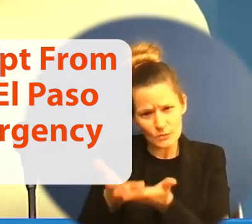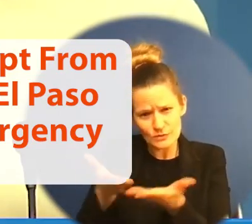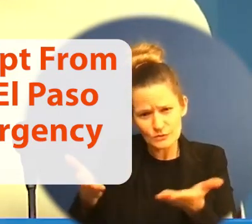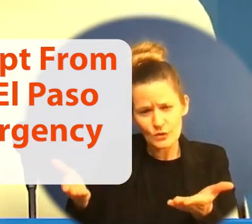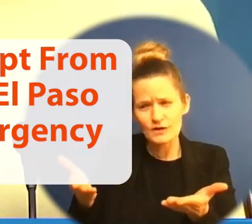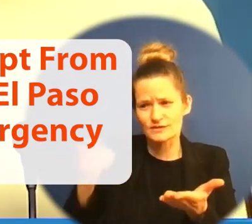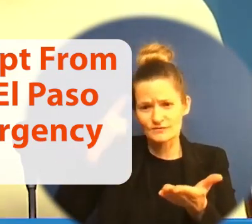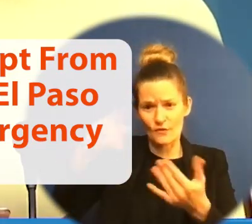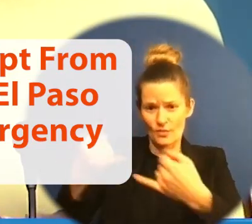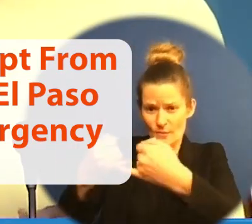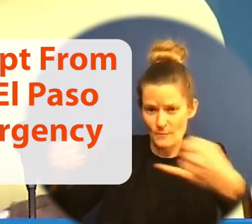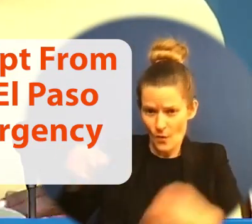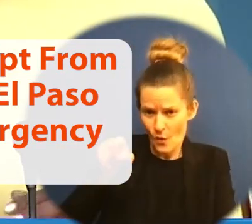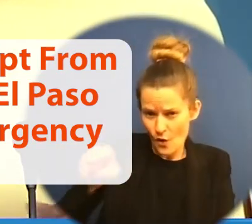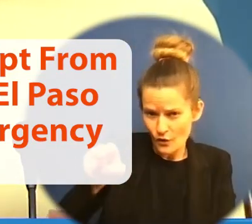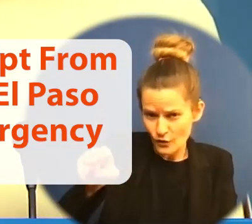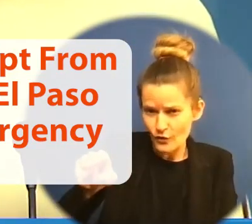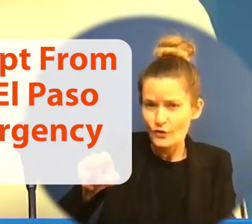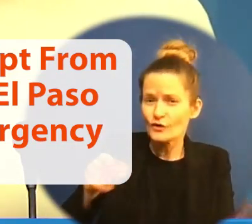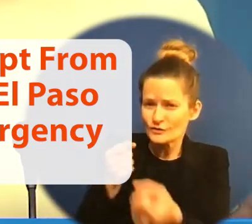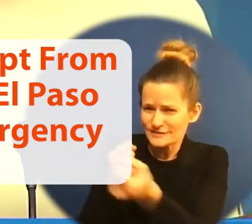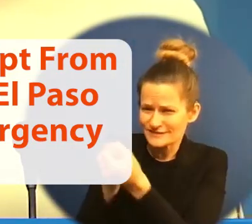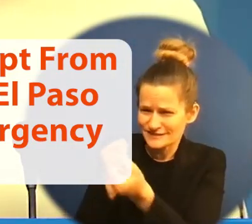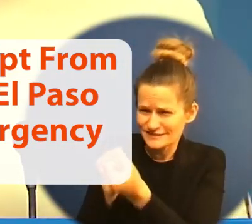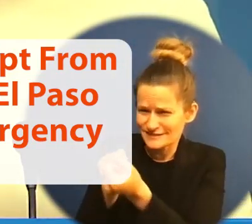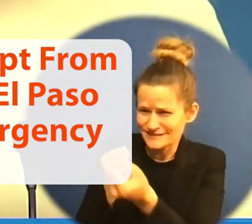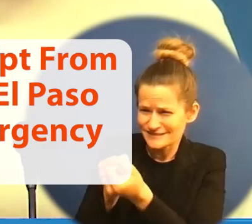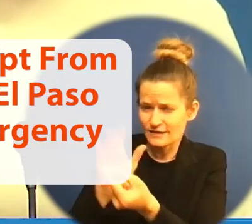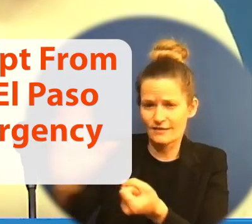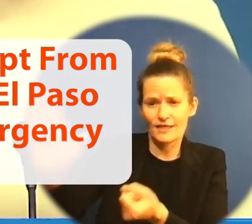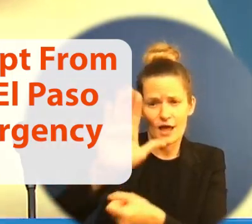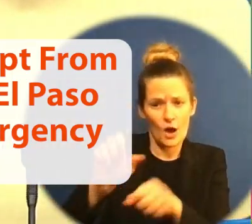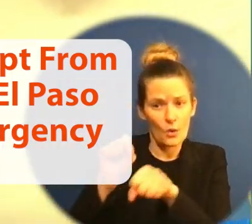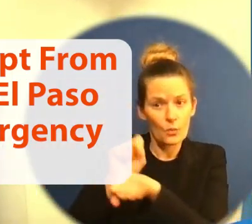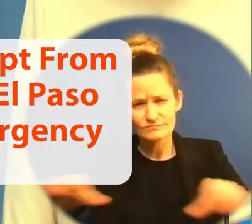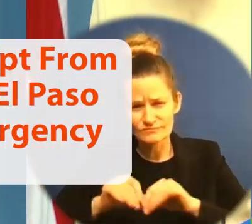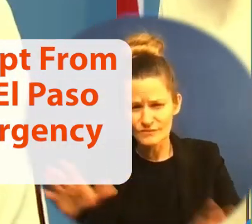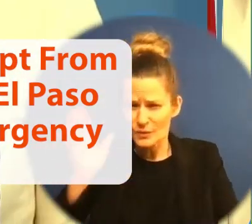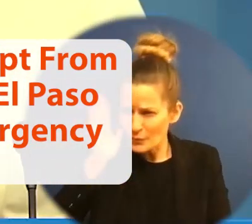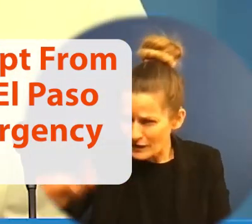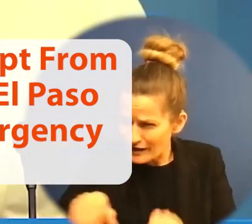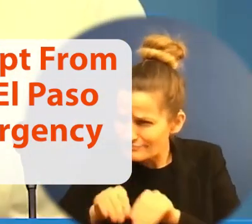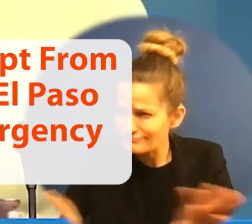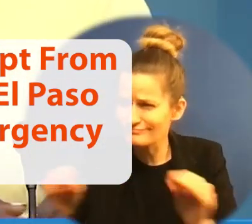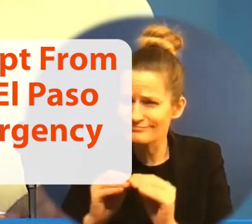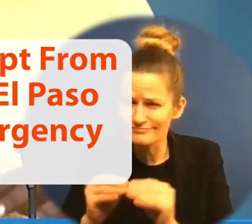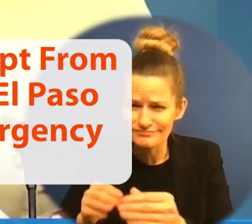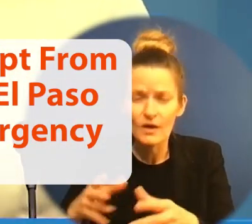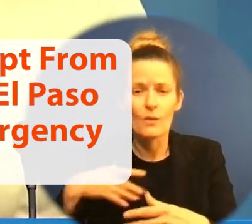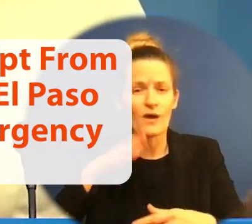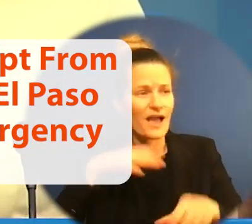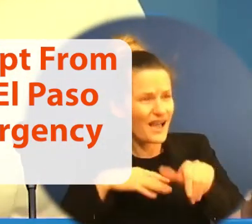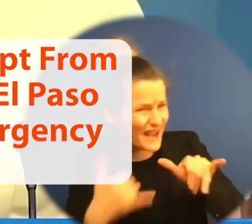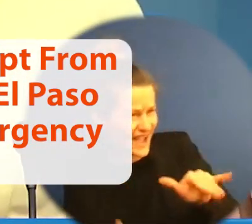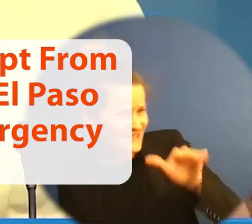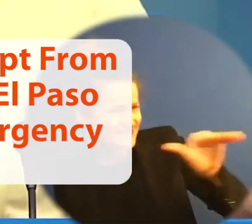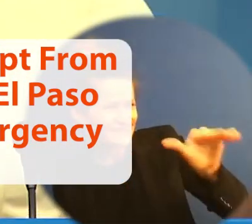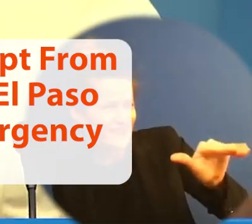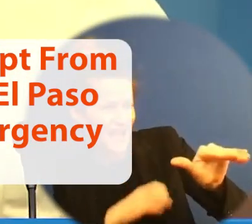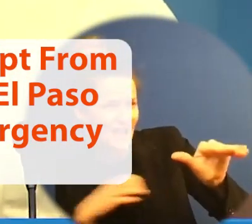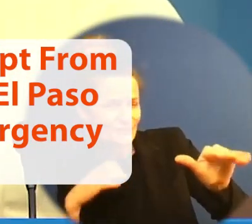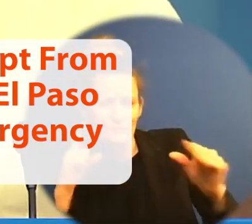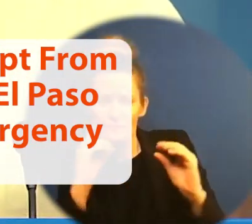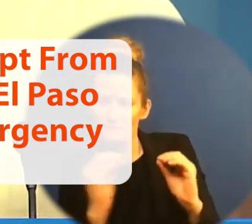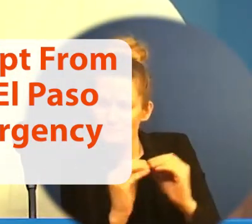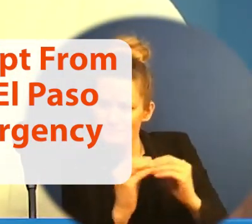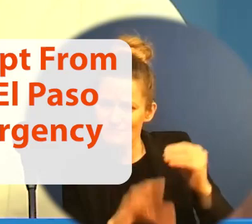We're surging resources to the border. We're going to continue to do the work that is needed. We're going to ask for the additional funding,